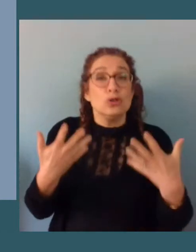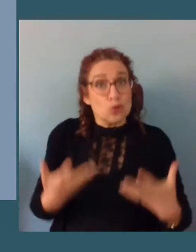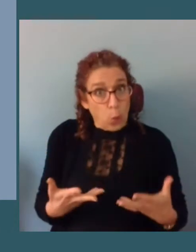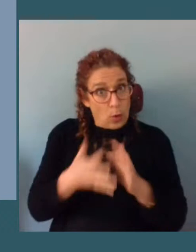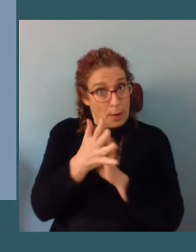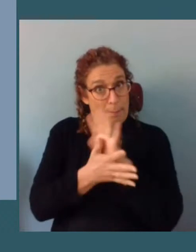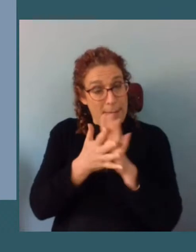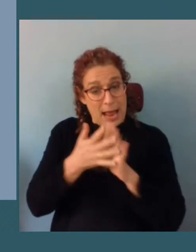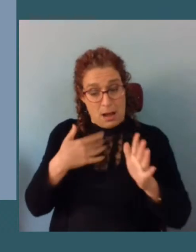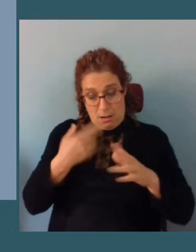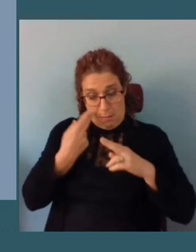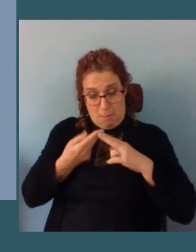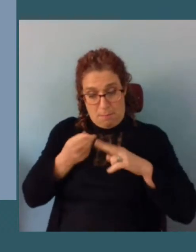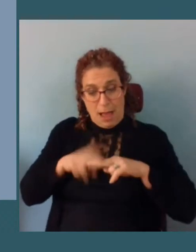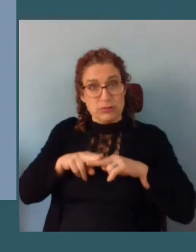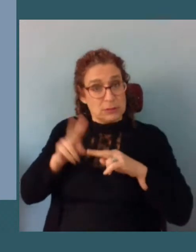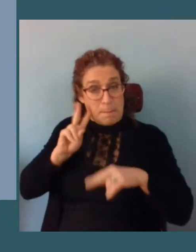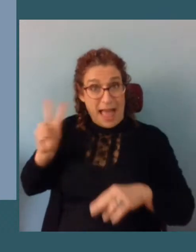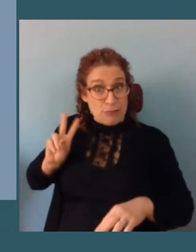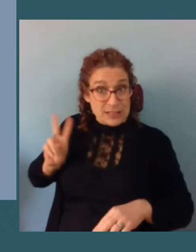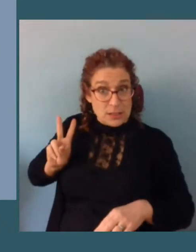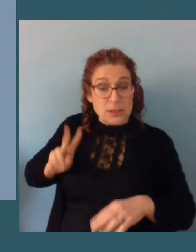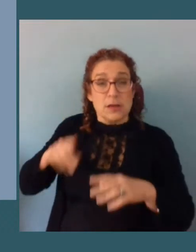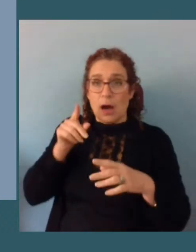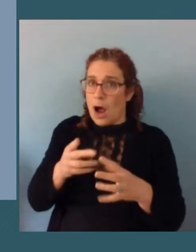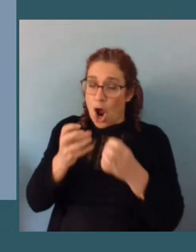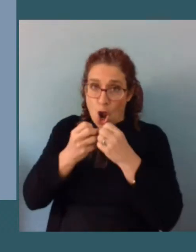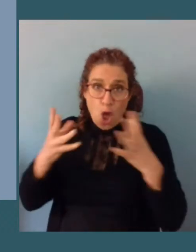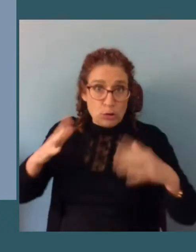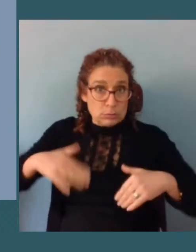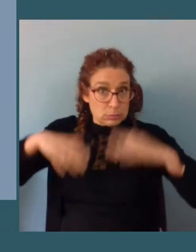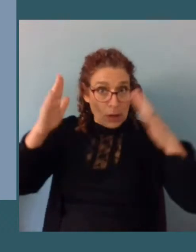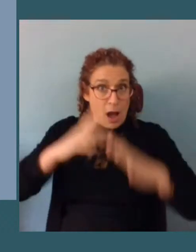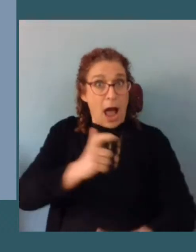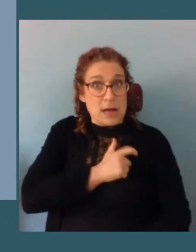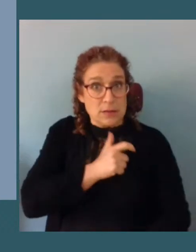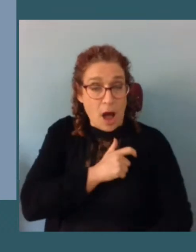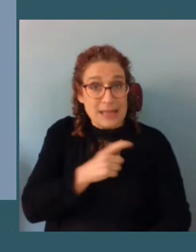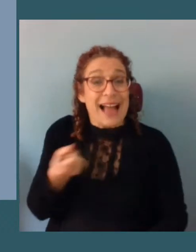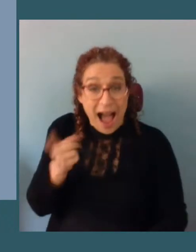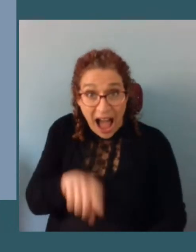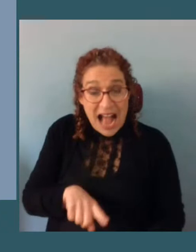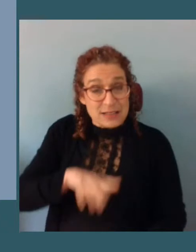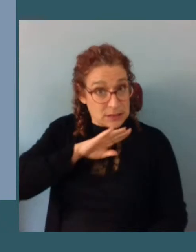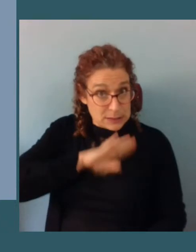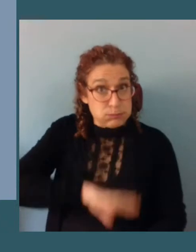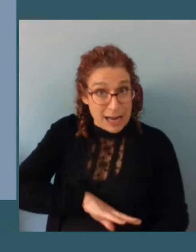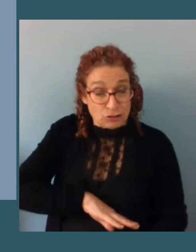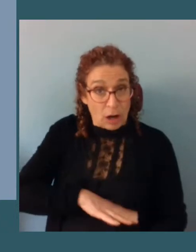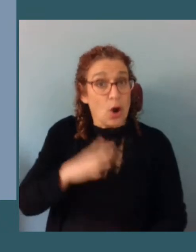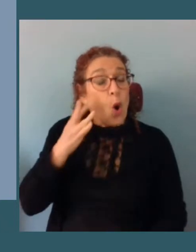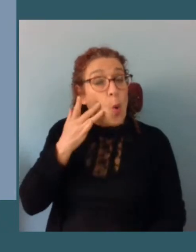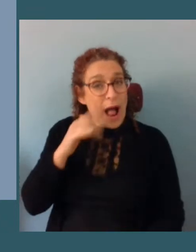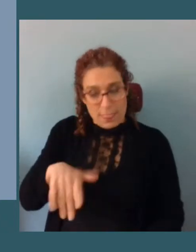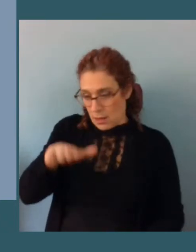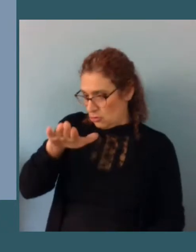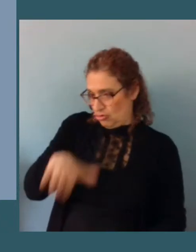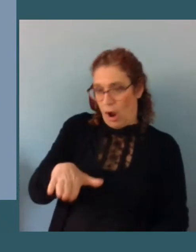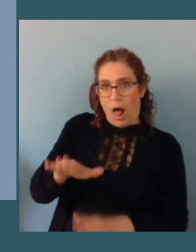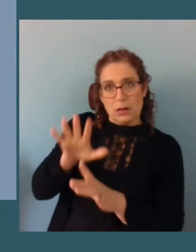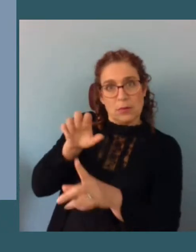actually experience anxiety and depression during and prior to a child actually having a